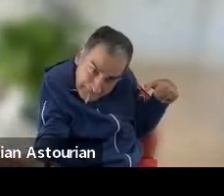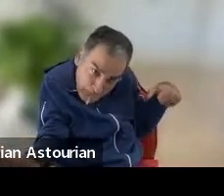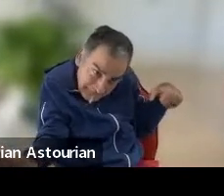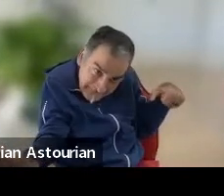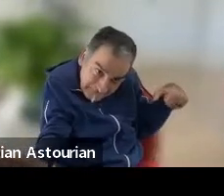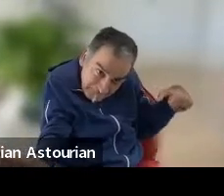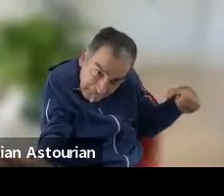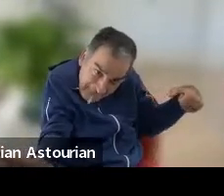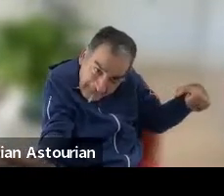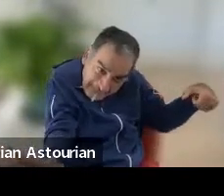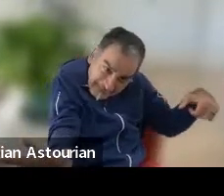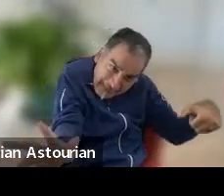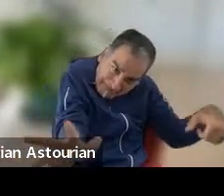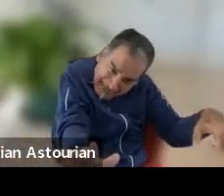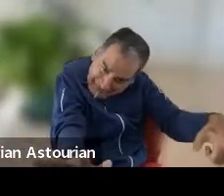symptoms.